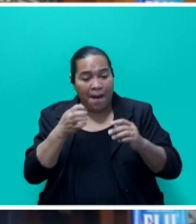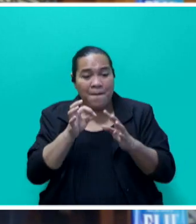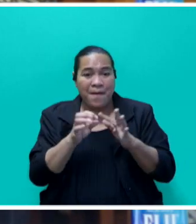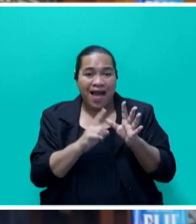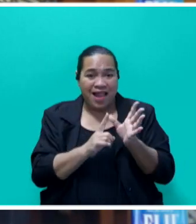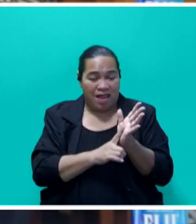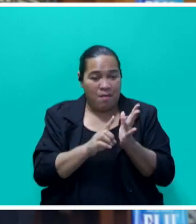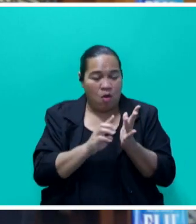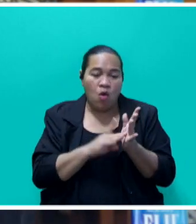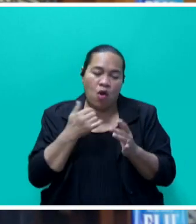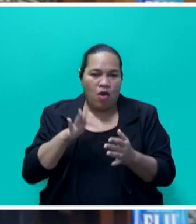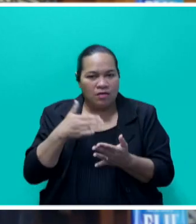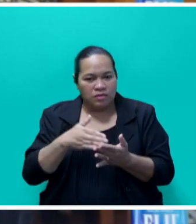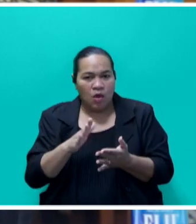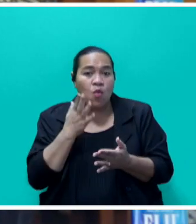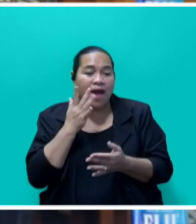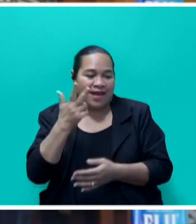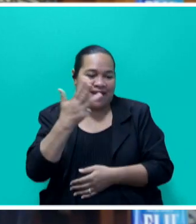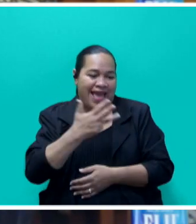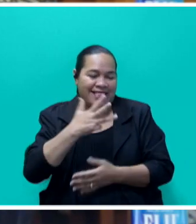Convention, on the 19th of September